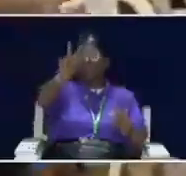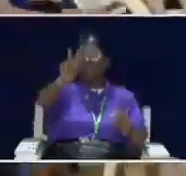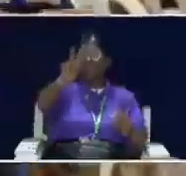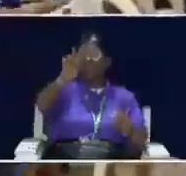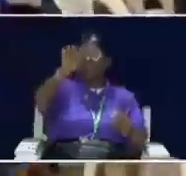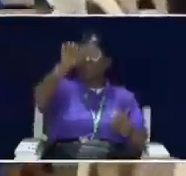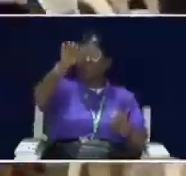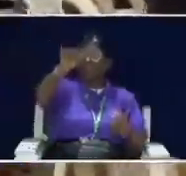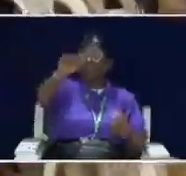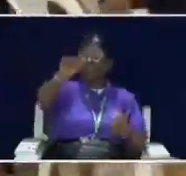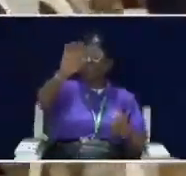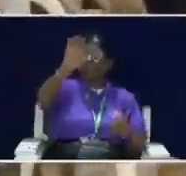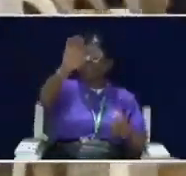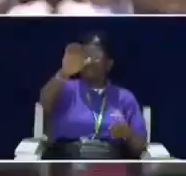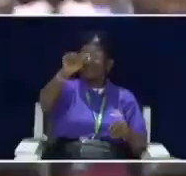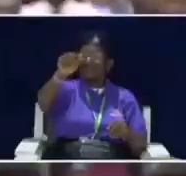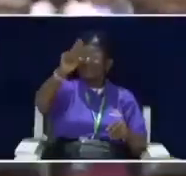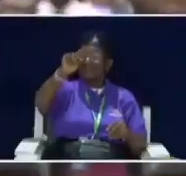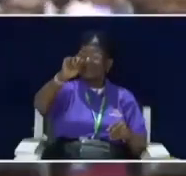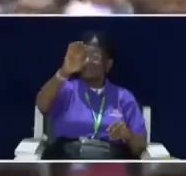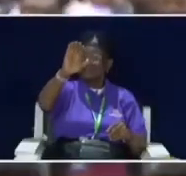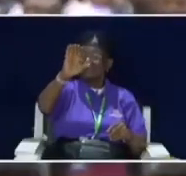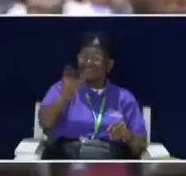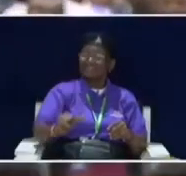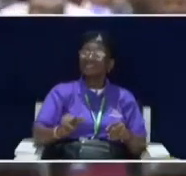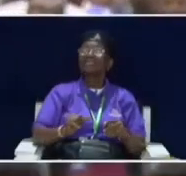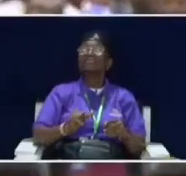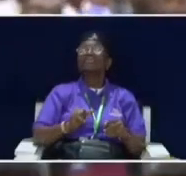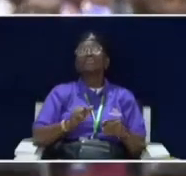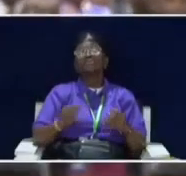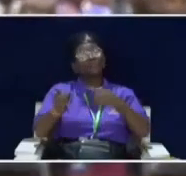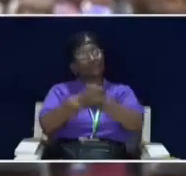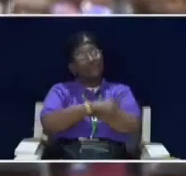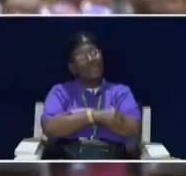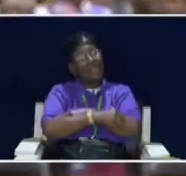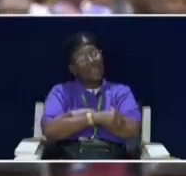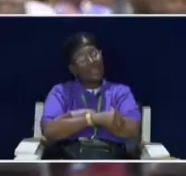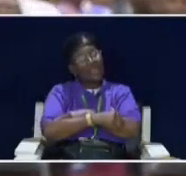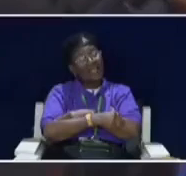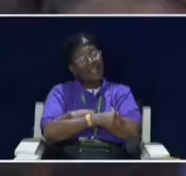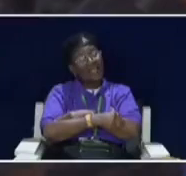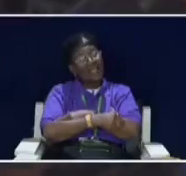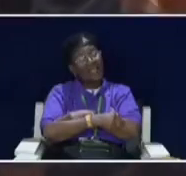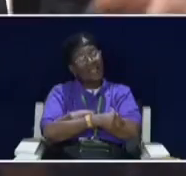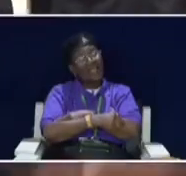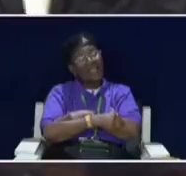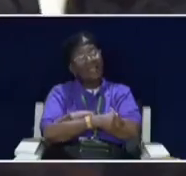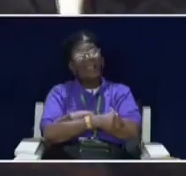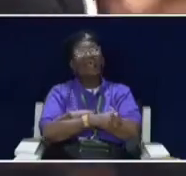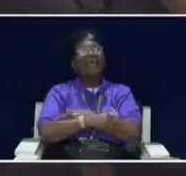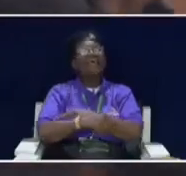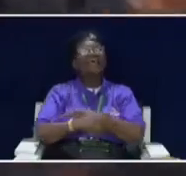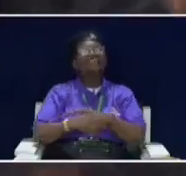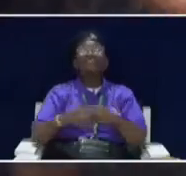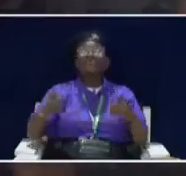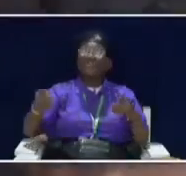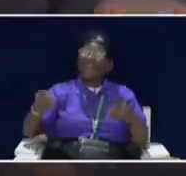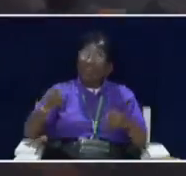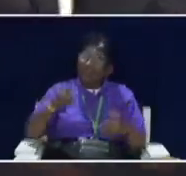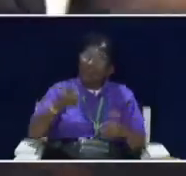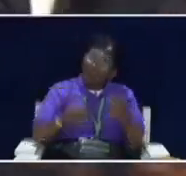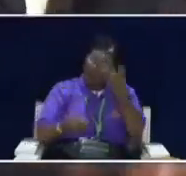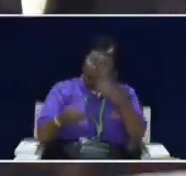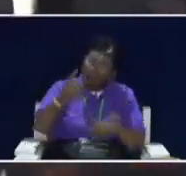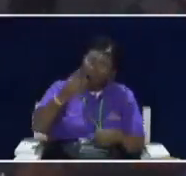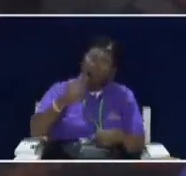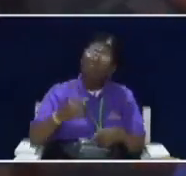not return tomorrow. Okay. When sorrow comes knocking, you will say, no vacancy today.